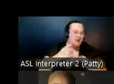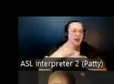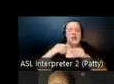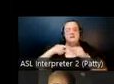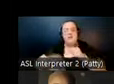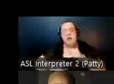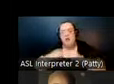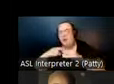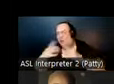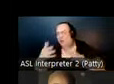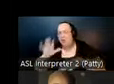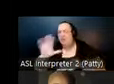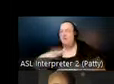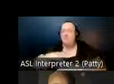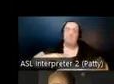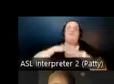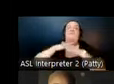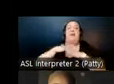maintenance needs.